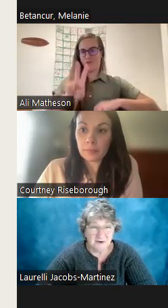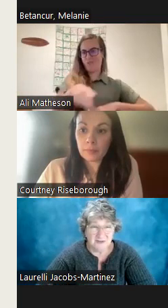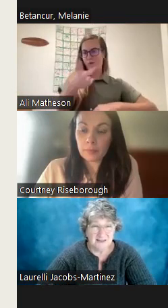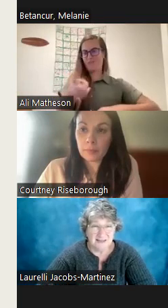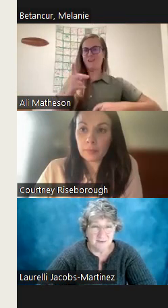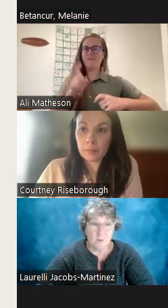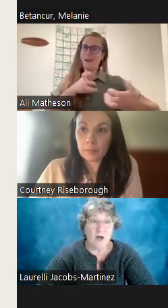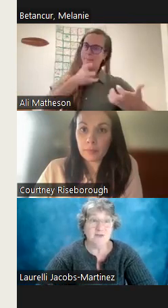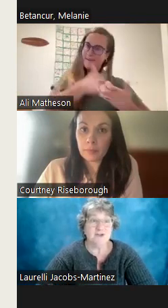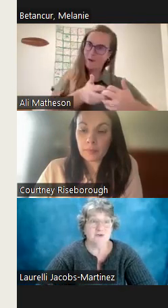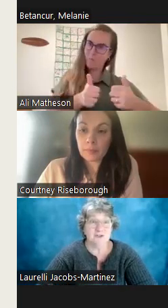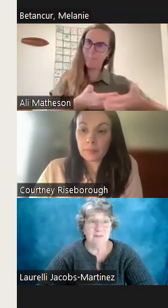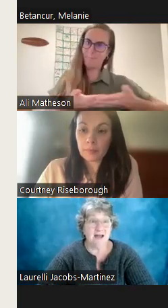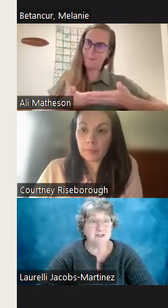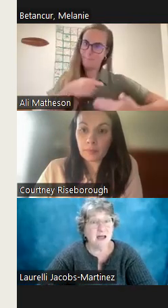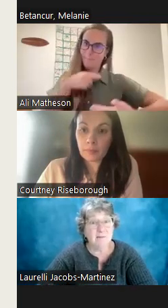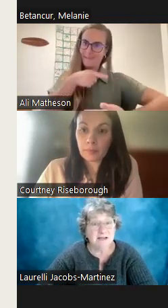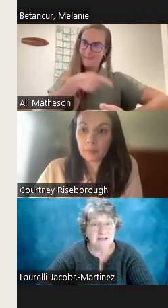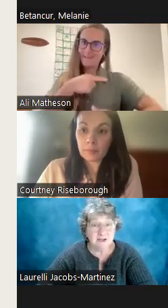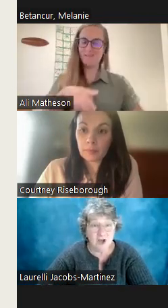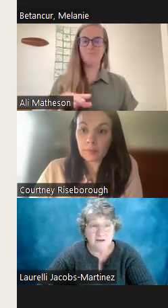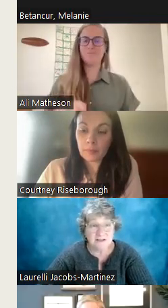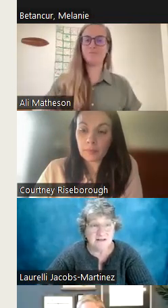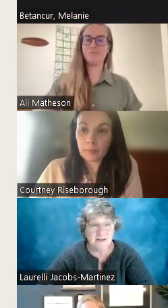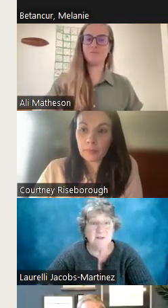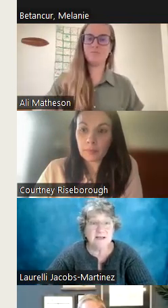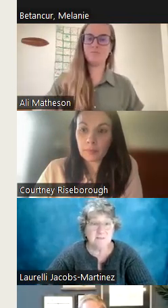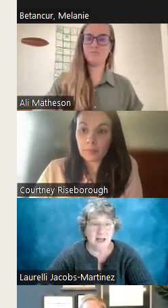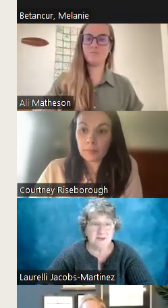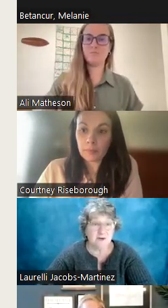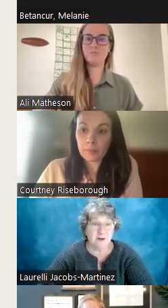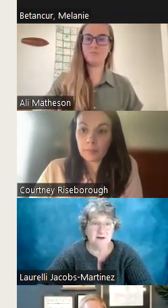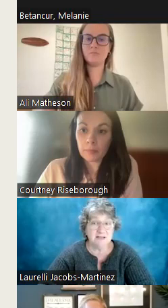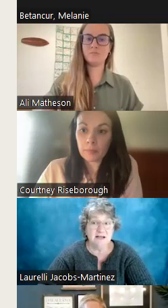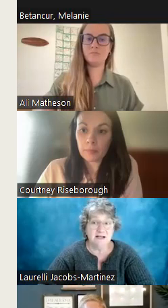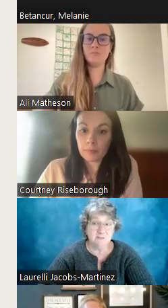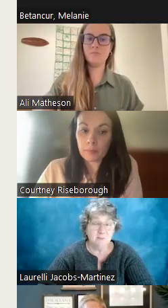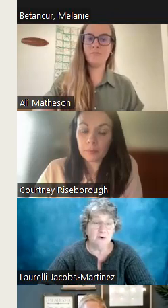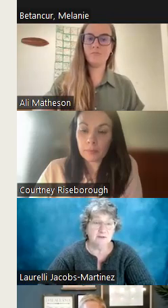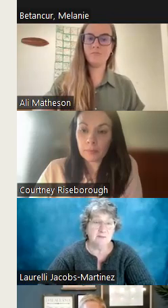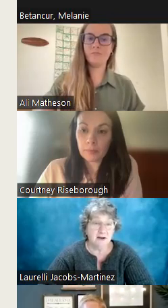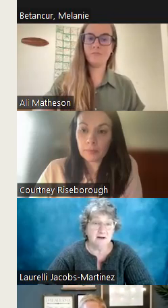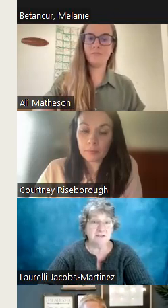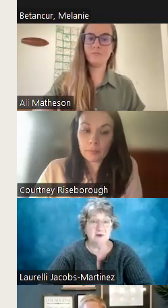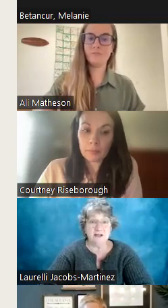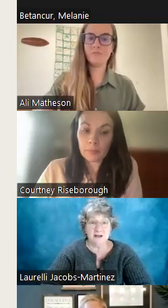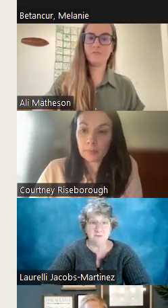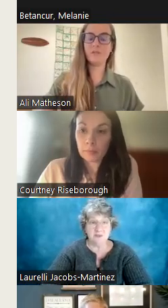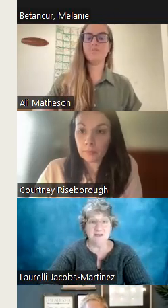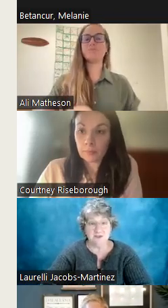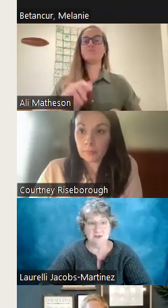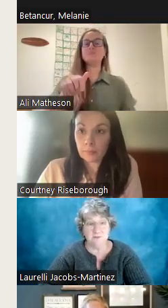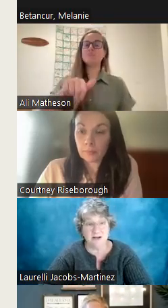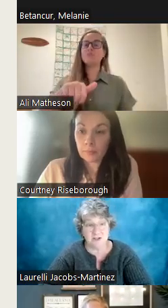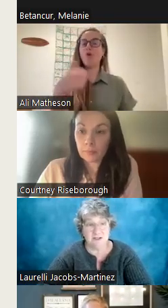parents, they want their children to match them, but a child doesn't have the ability to match their parents. It's important for the parents to recognize what